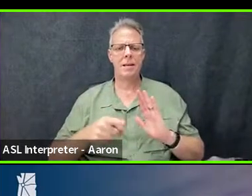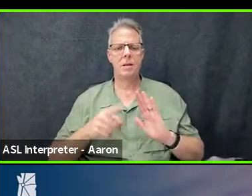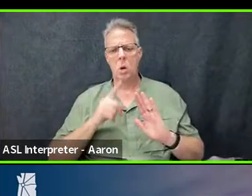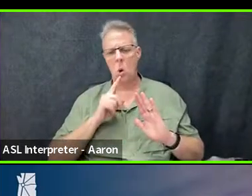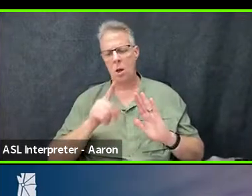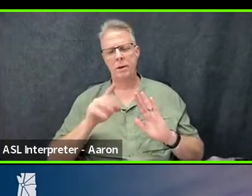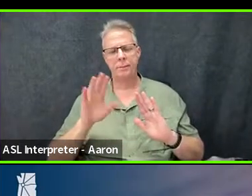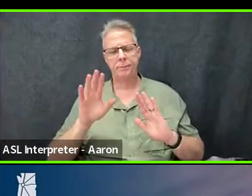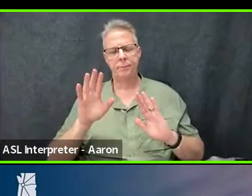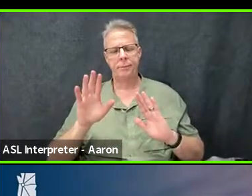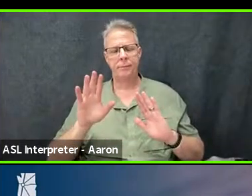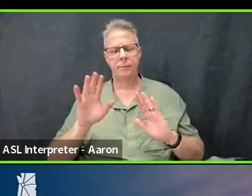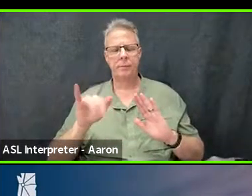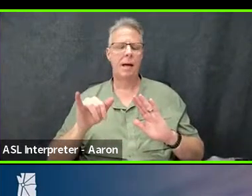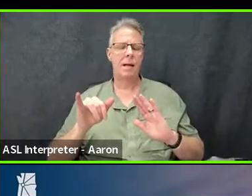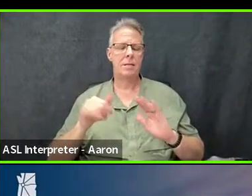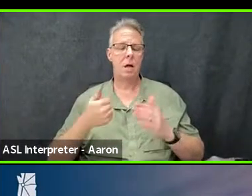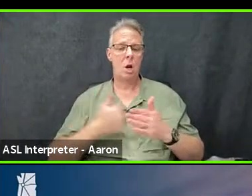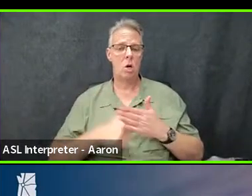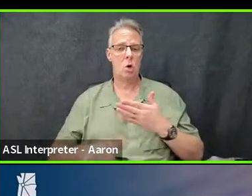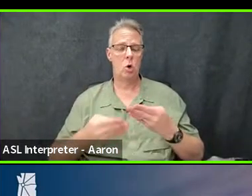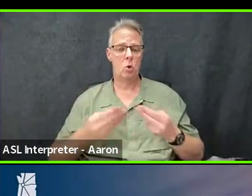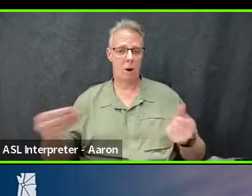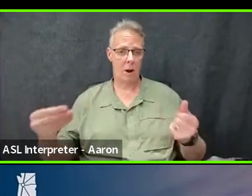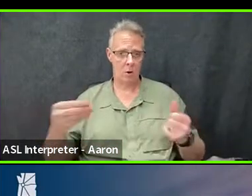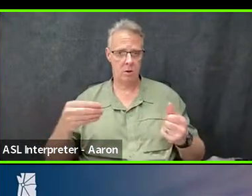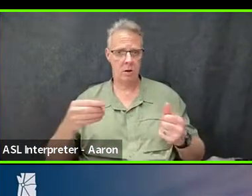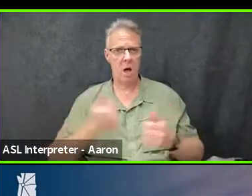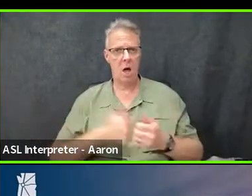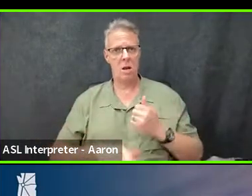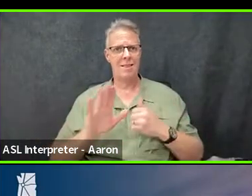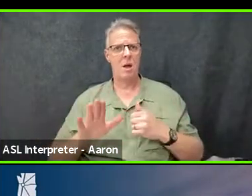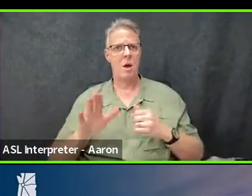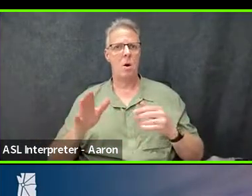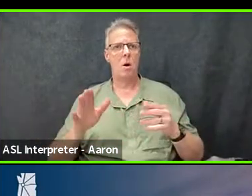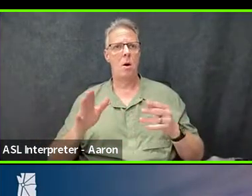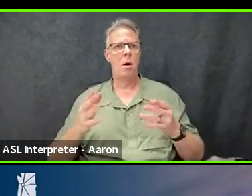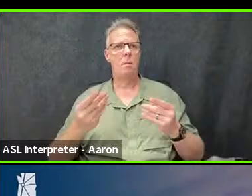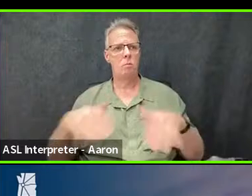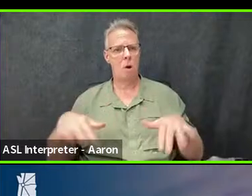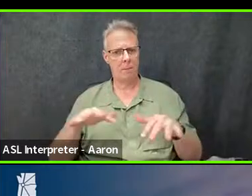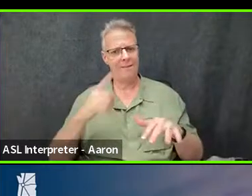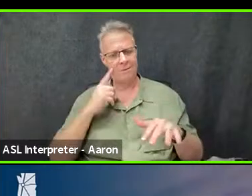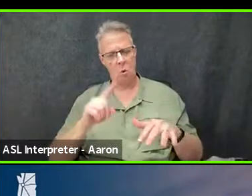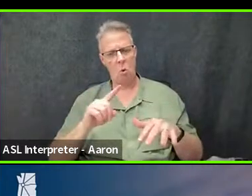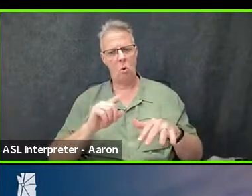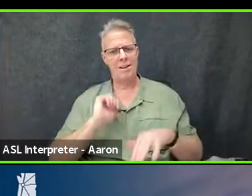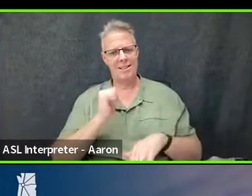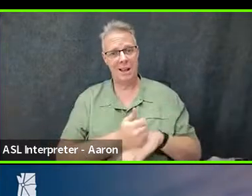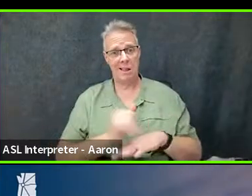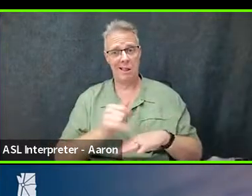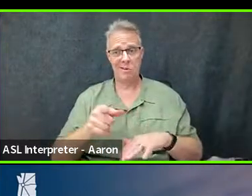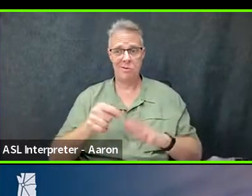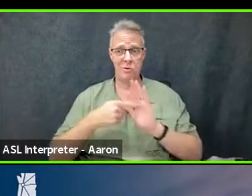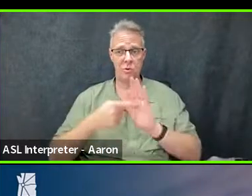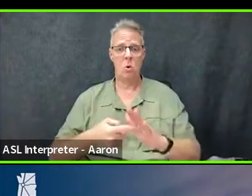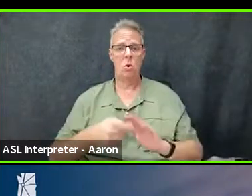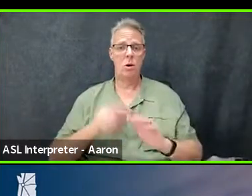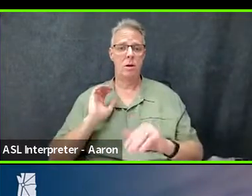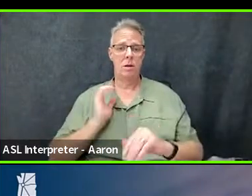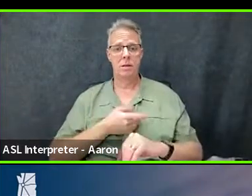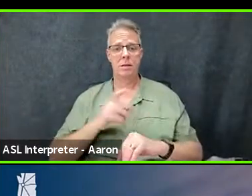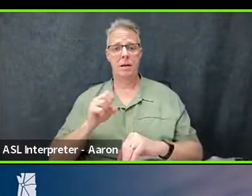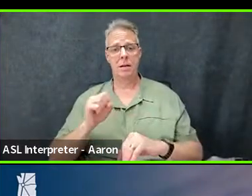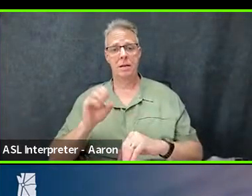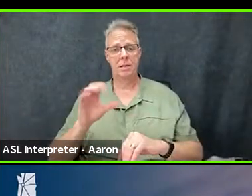right underground under someone's property to install, in the cases that's shown in our